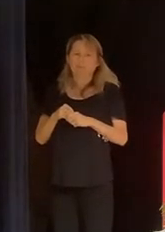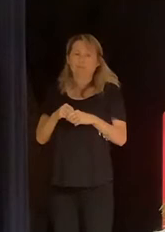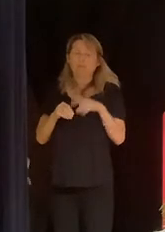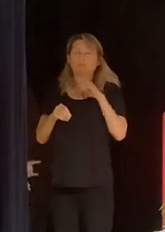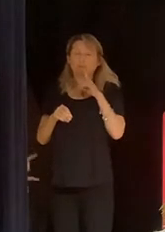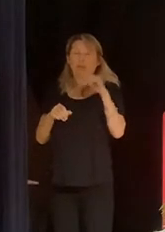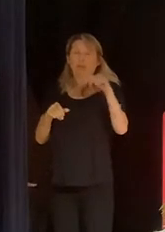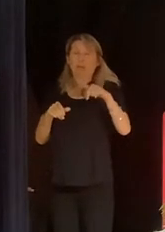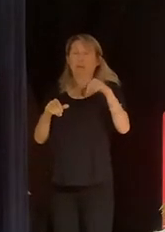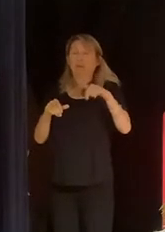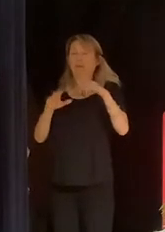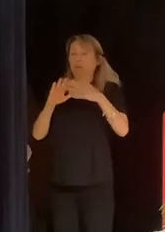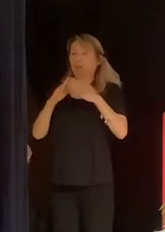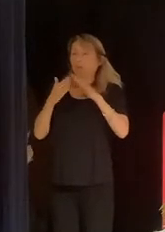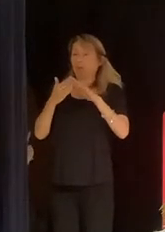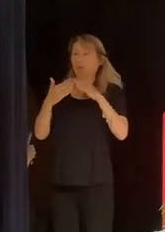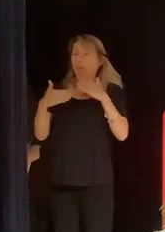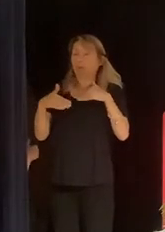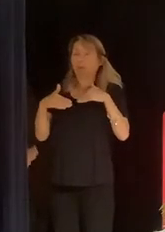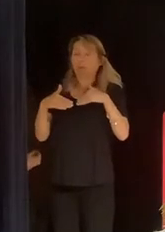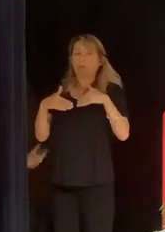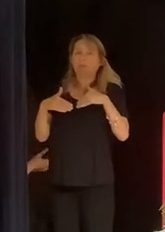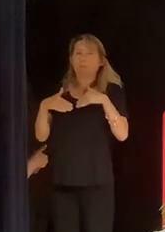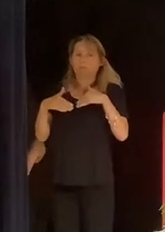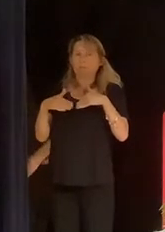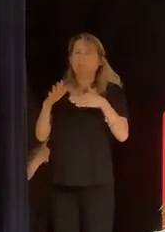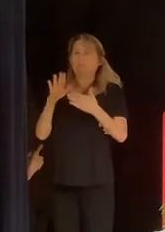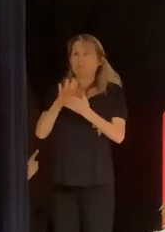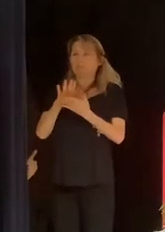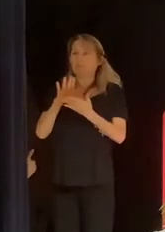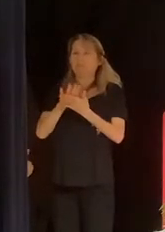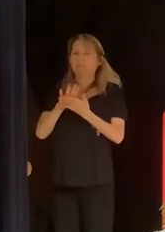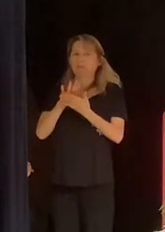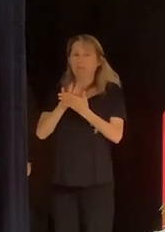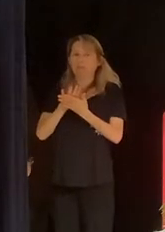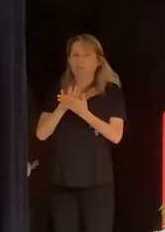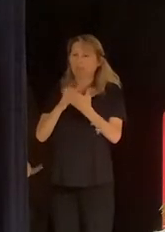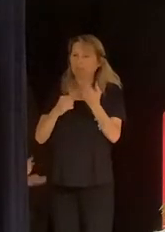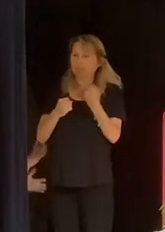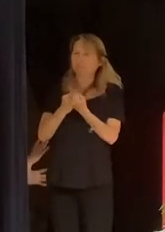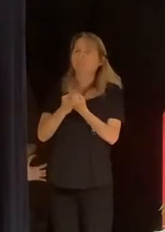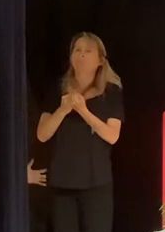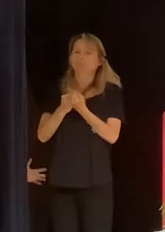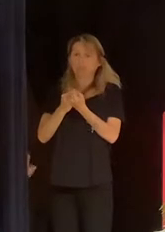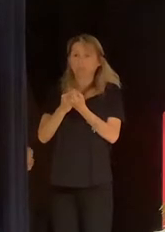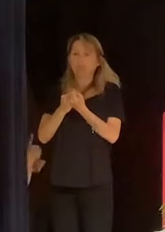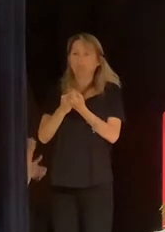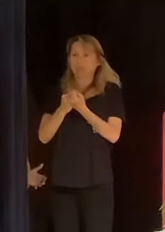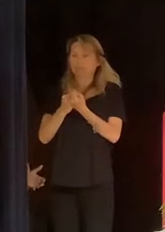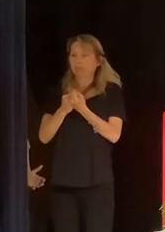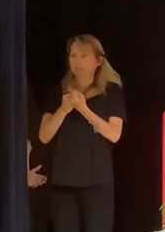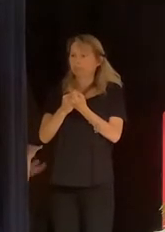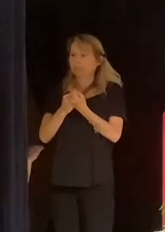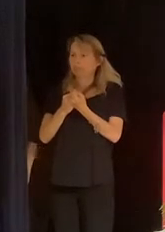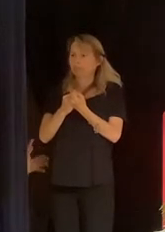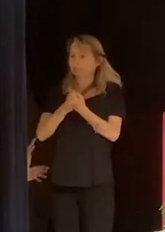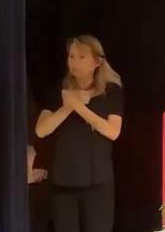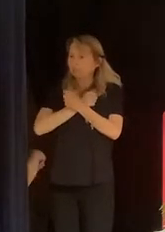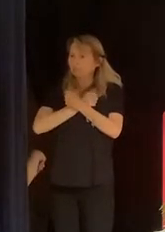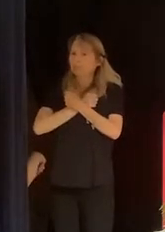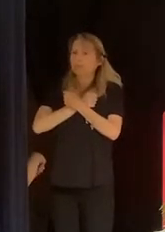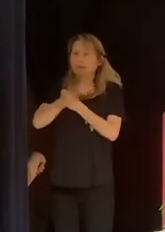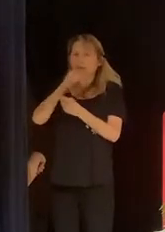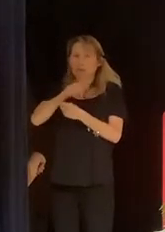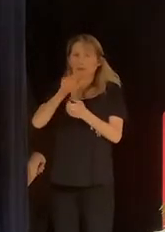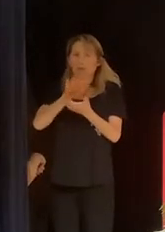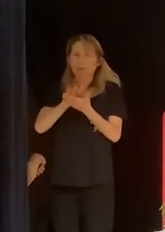school community that is involved in one another's lives and supports and cares for one another, this is the exemplary school community